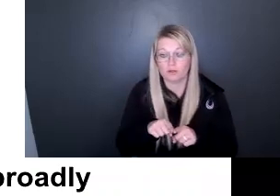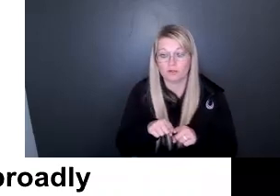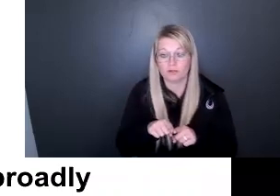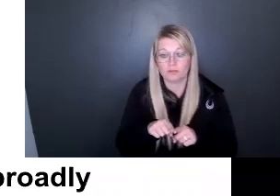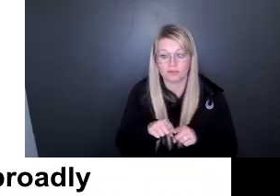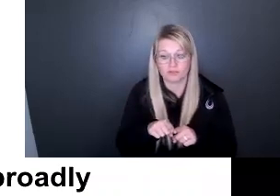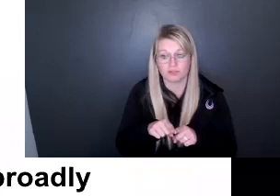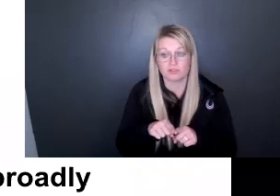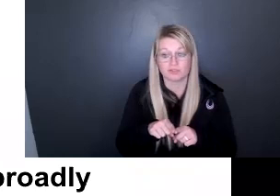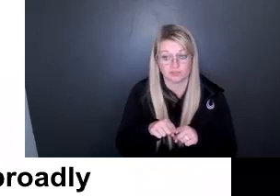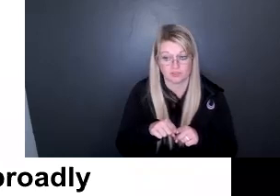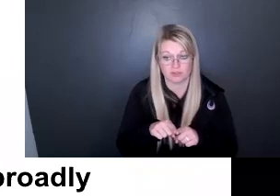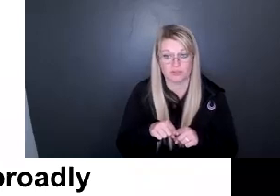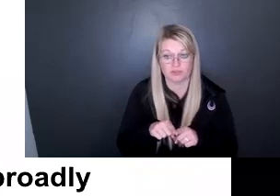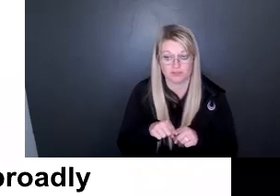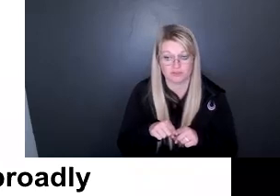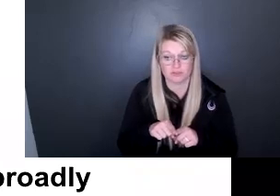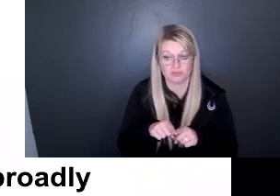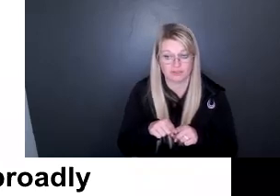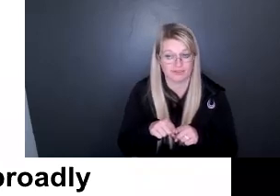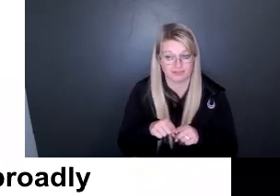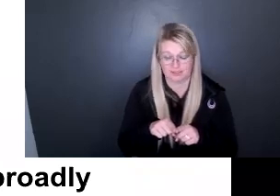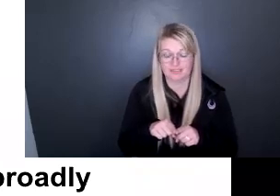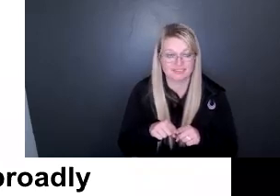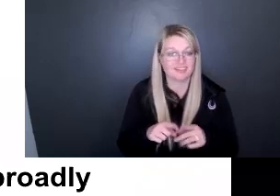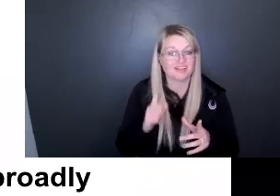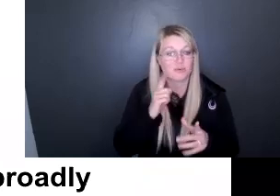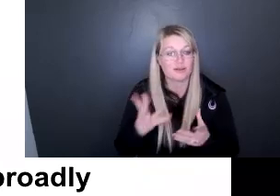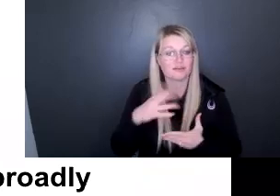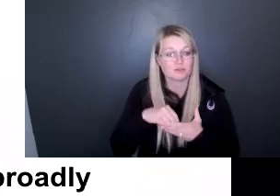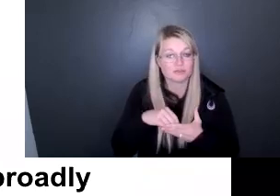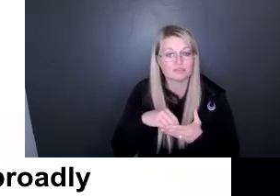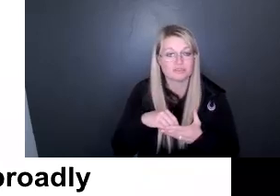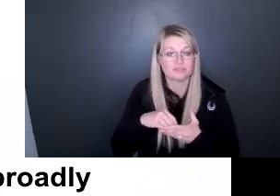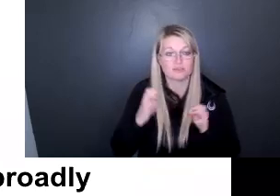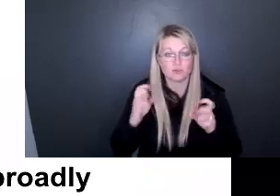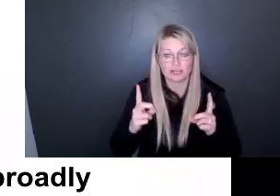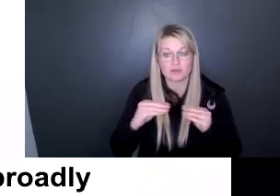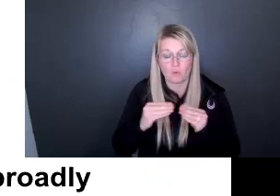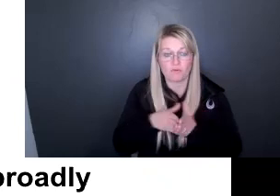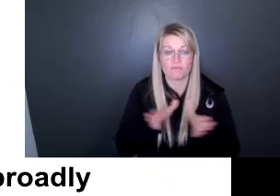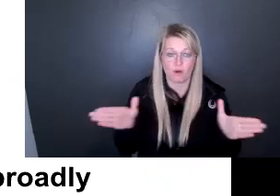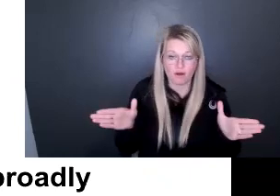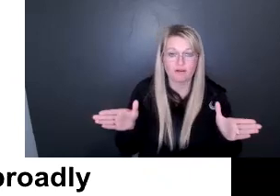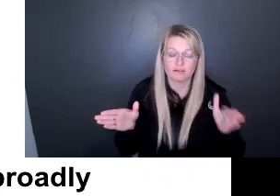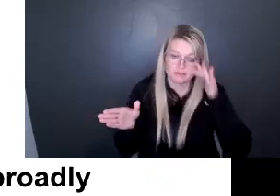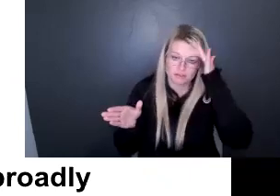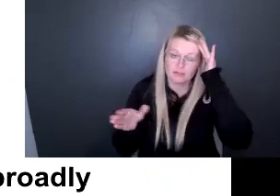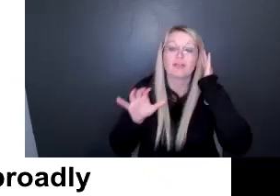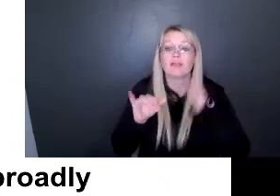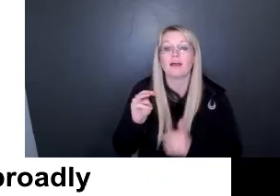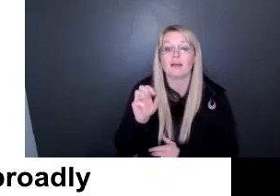identifying and addressing of barriers to disability, inclusive education, and inclusive education more broadly. The